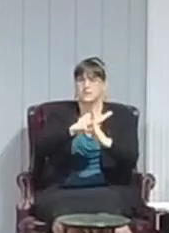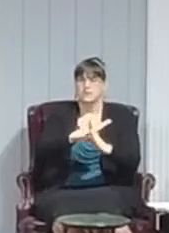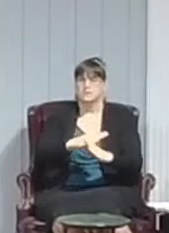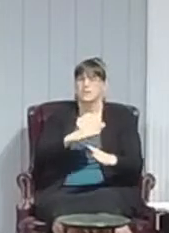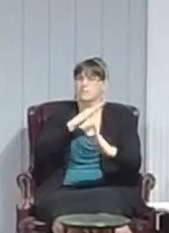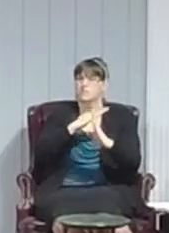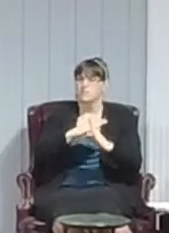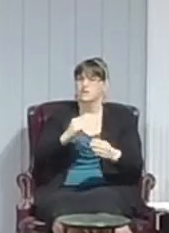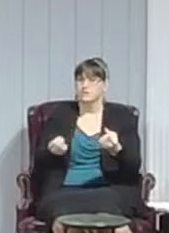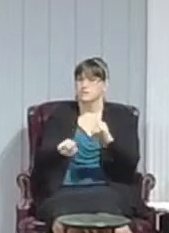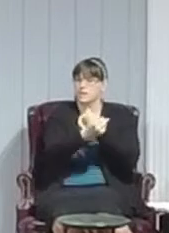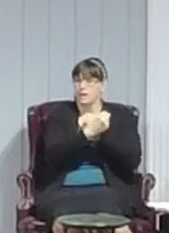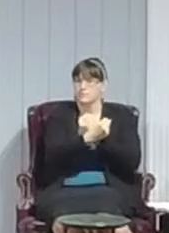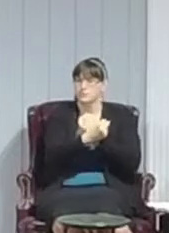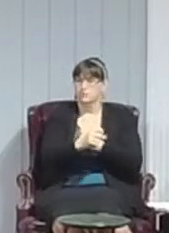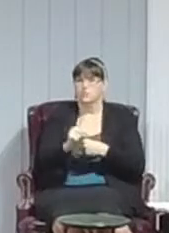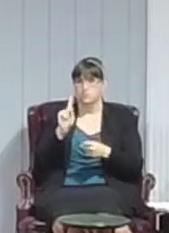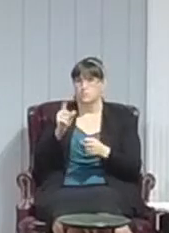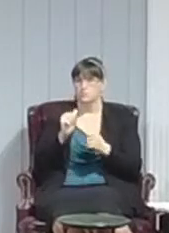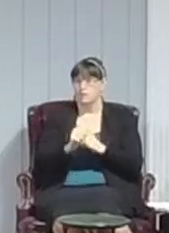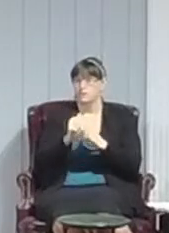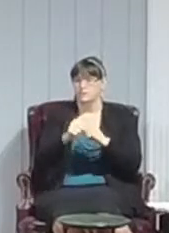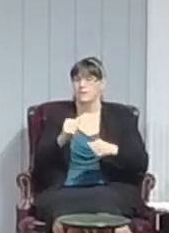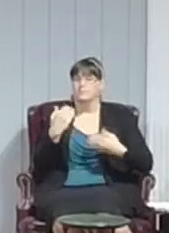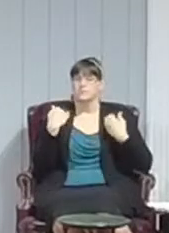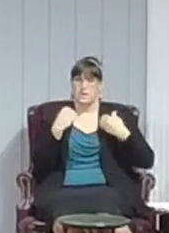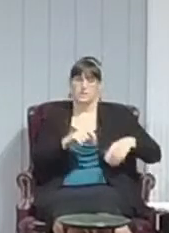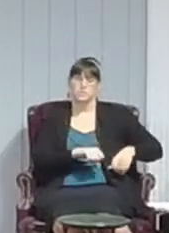his disciples took a sword with him up there